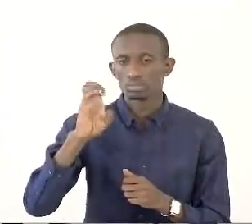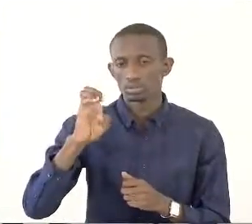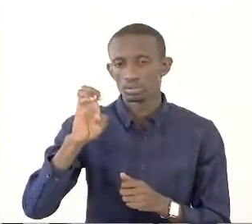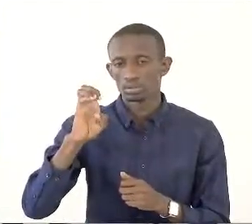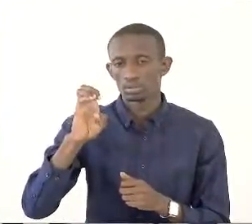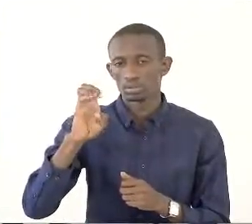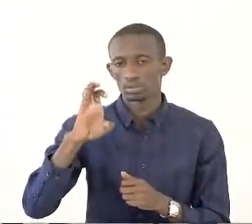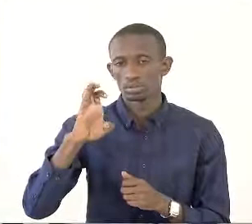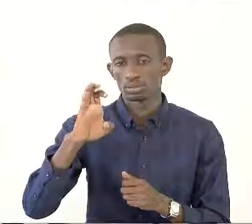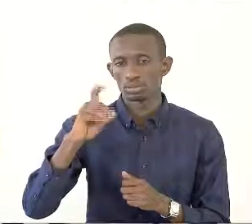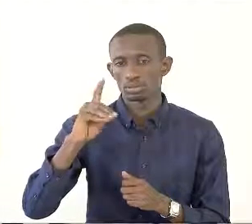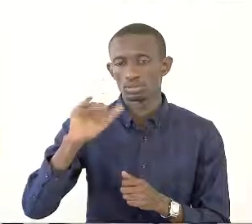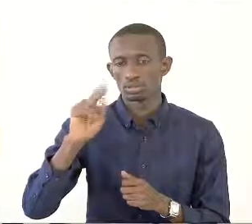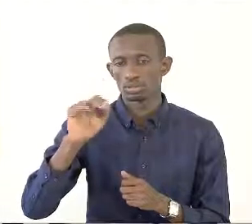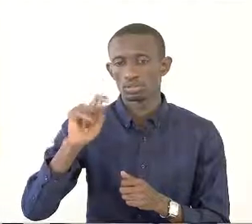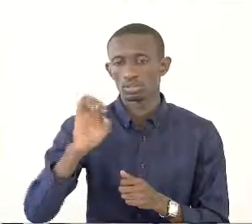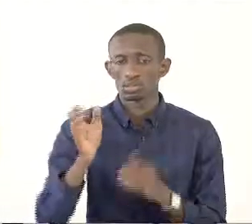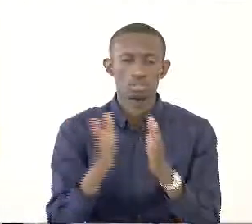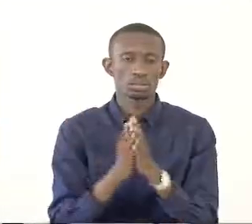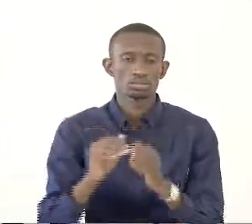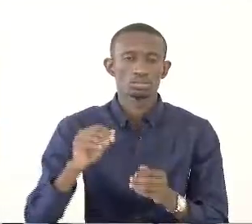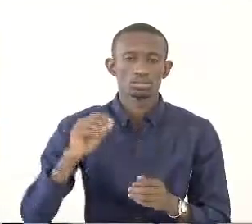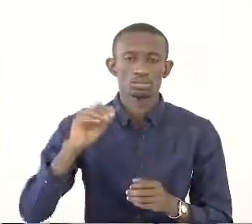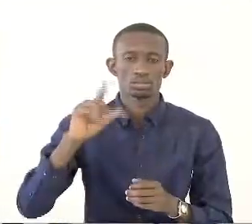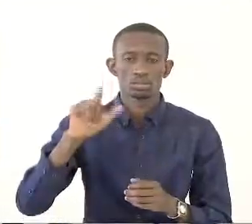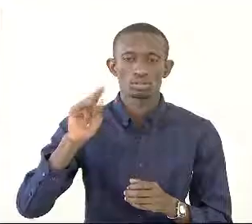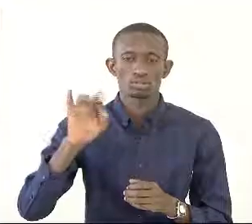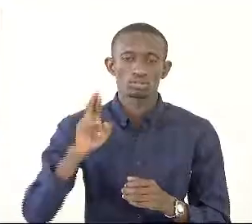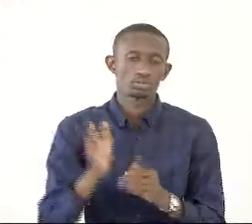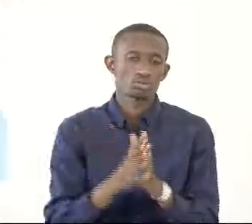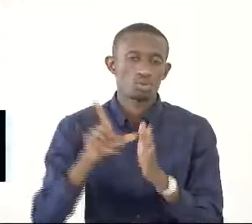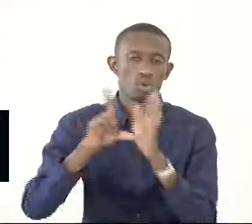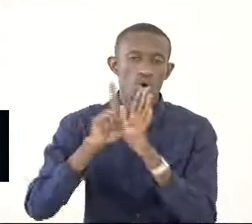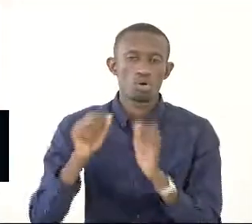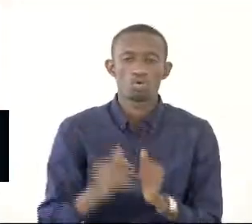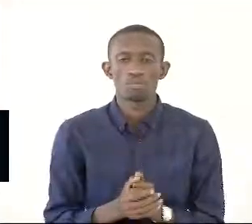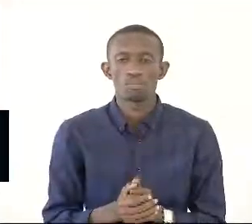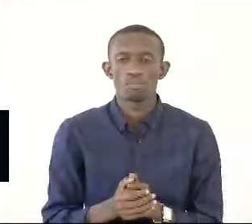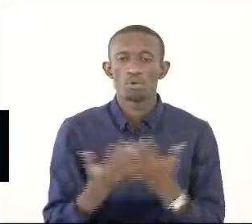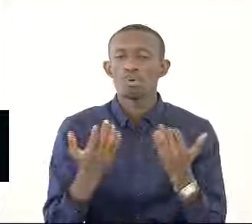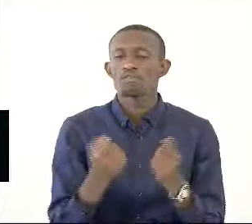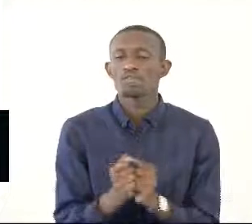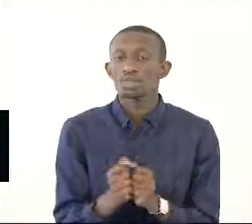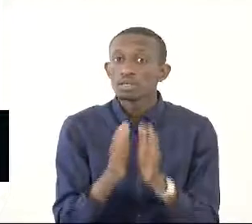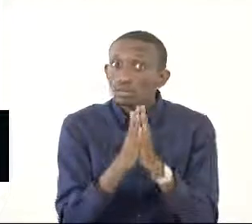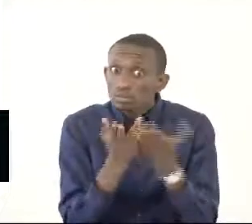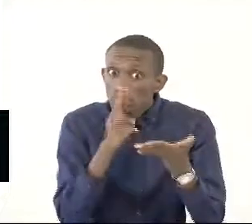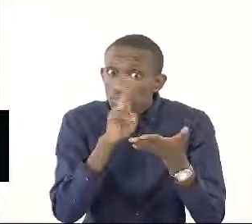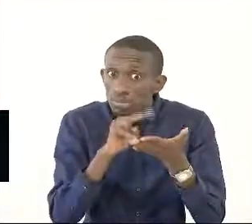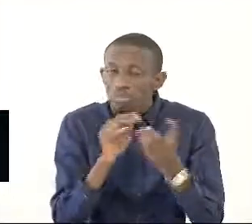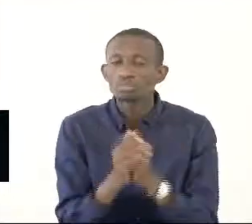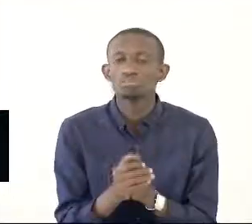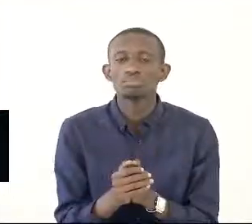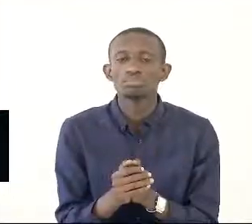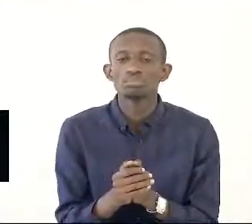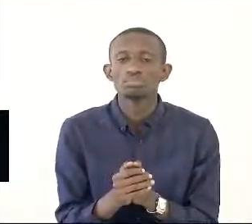today. So then we have the page book that you have to use is the book that